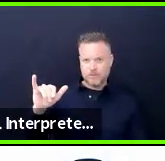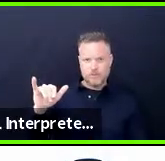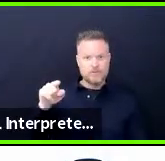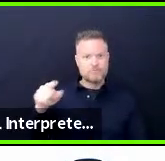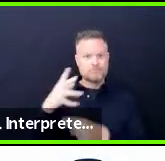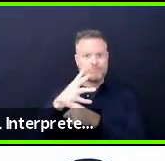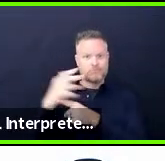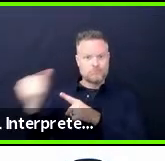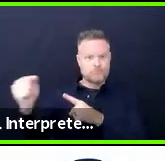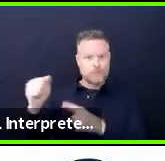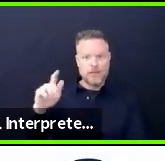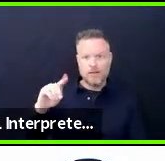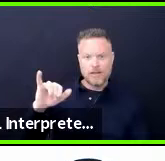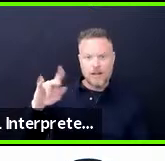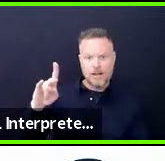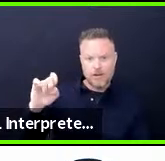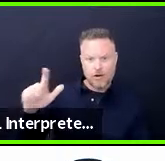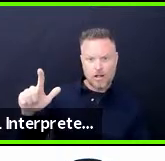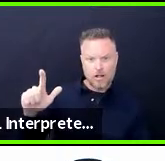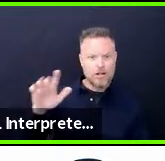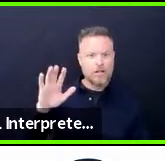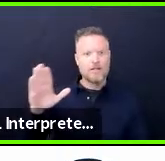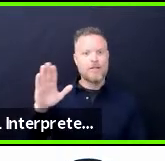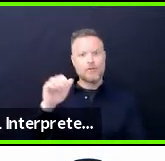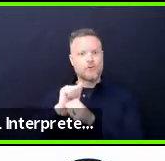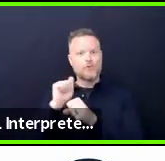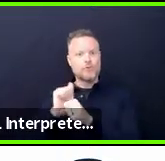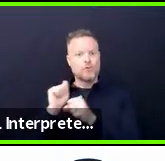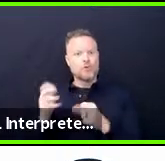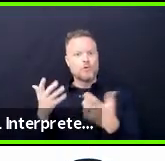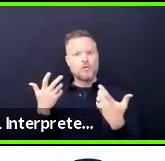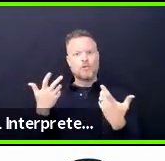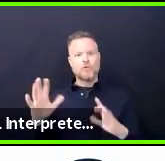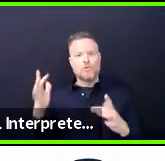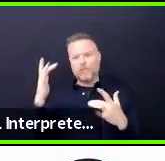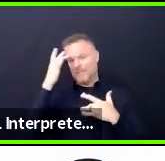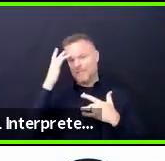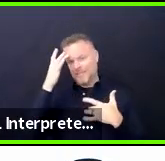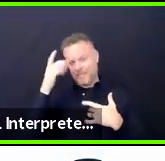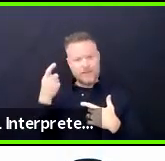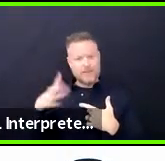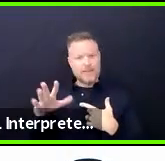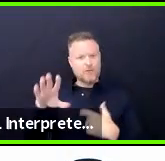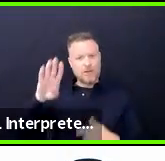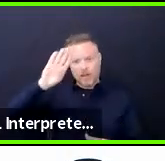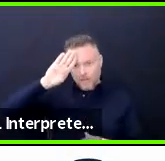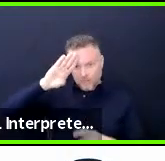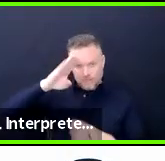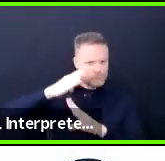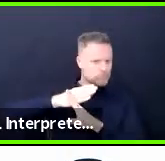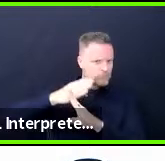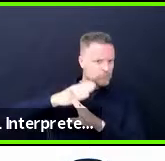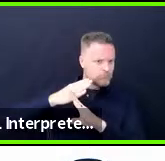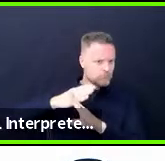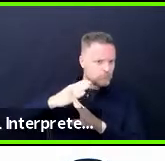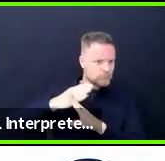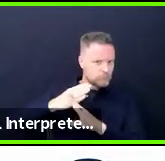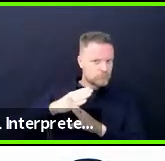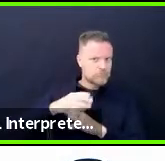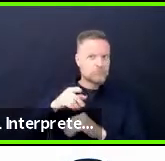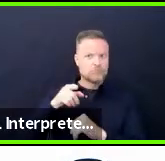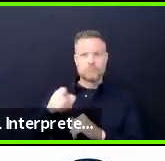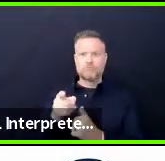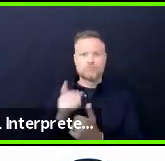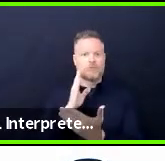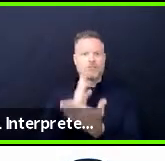because the workers there didn't want to be sick, didn't want to have a fever. And so it got to the place that they stopped